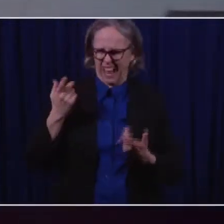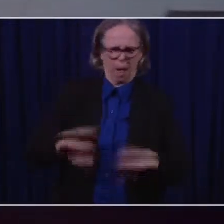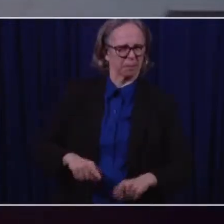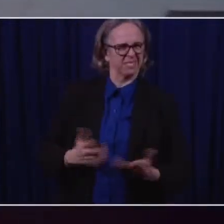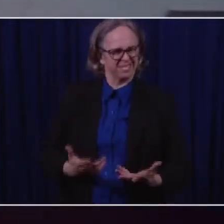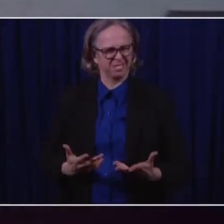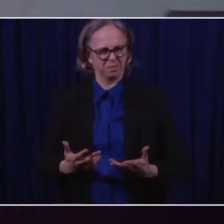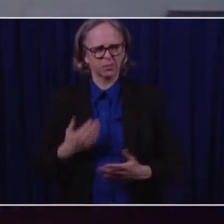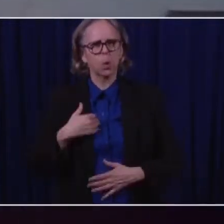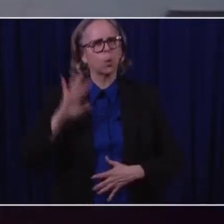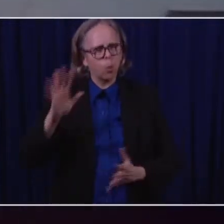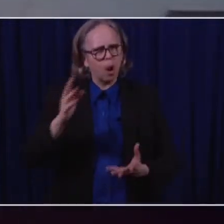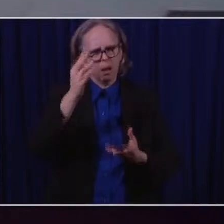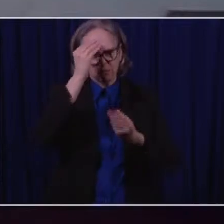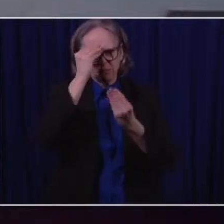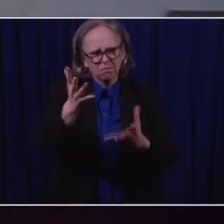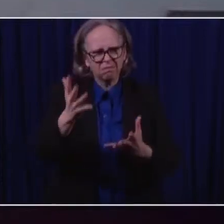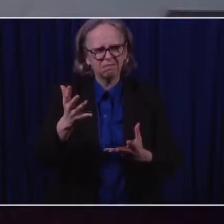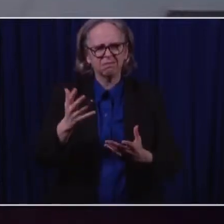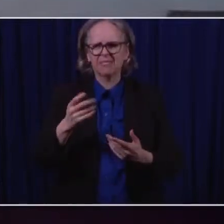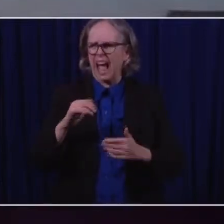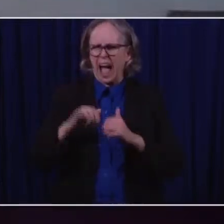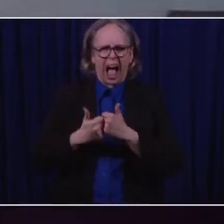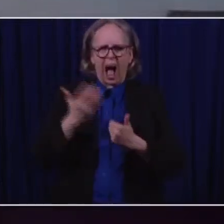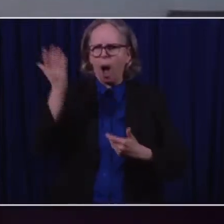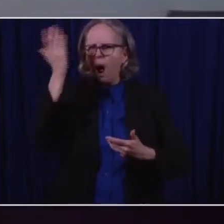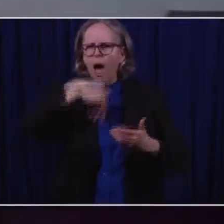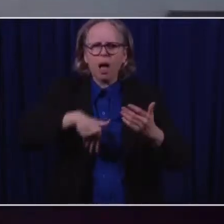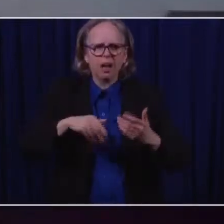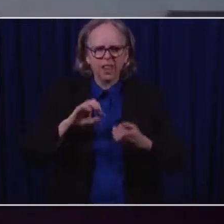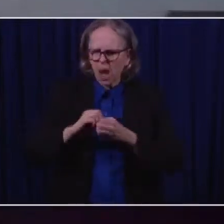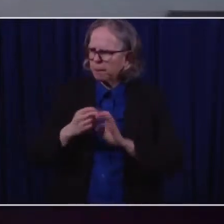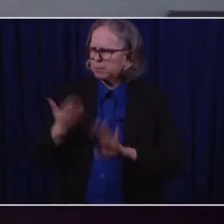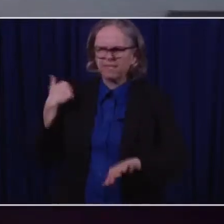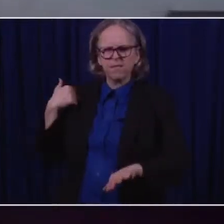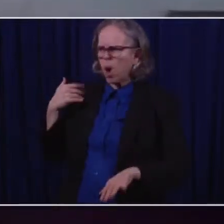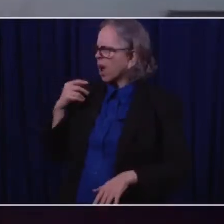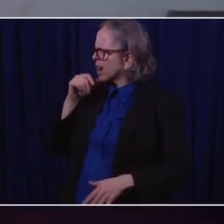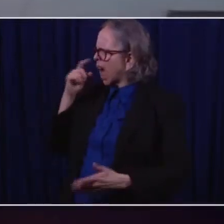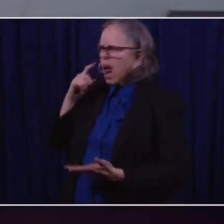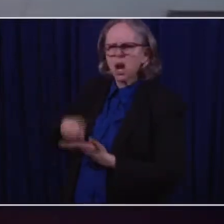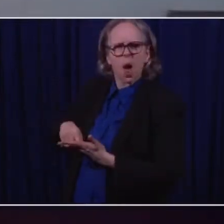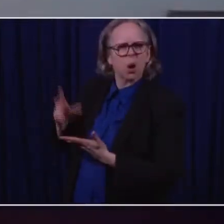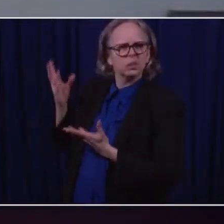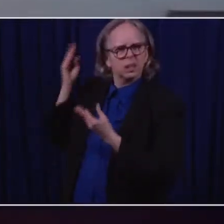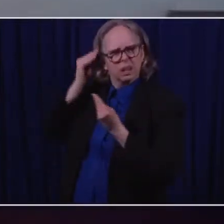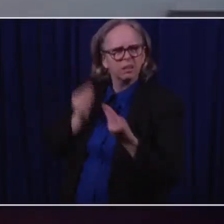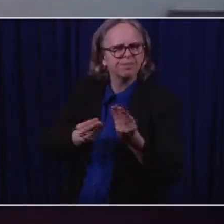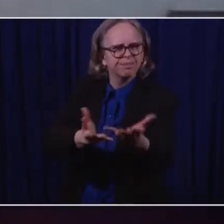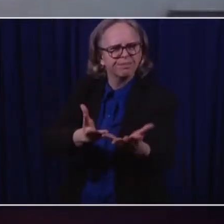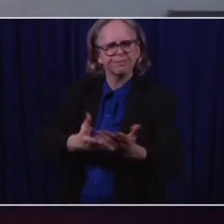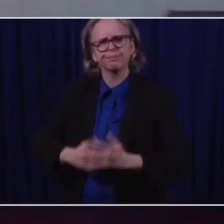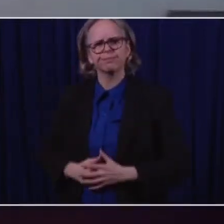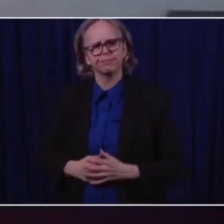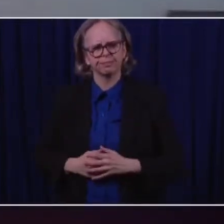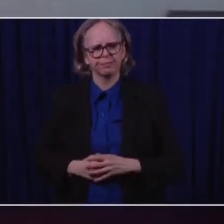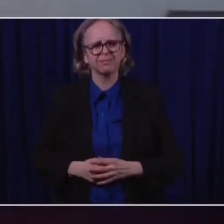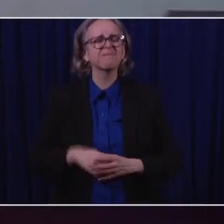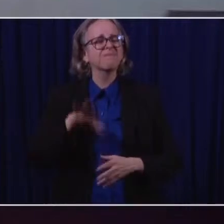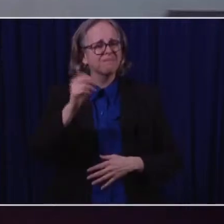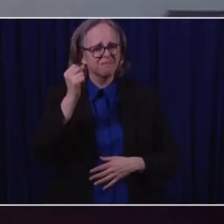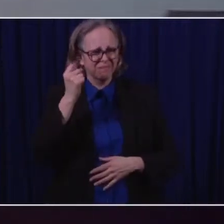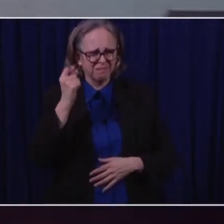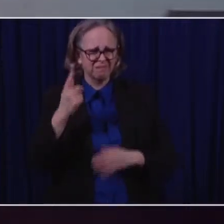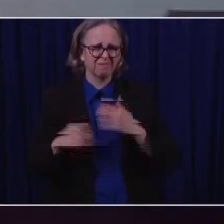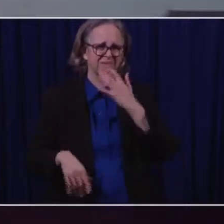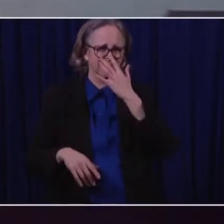cases, these departments of health, whether local or state, are not really organized, have not really in the past been